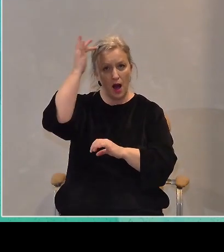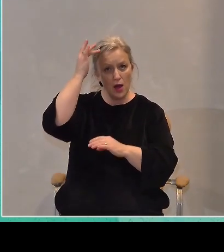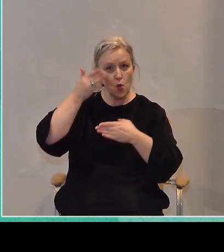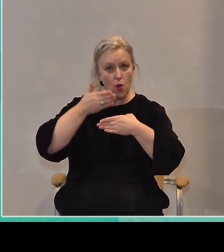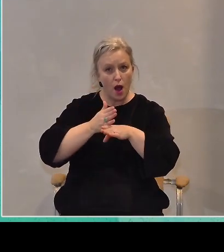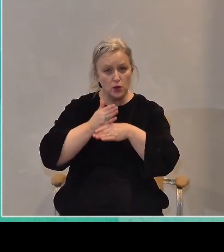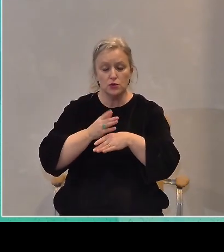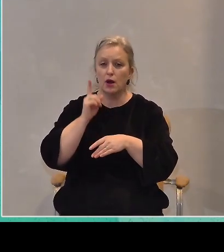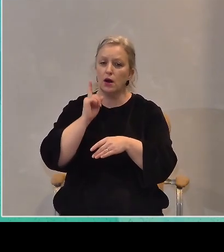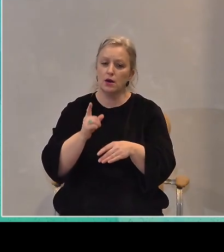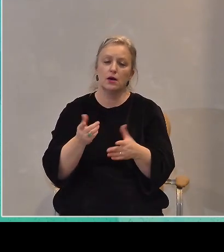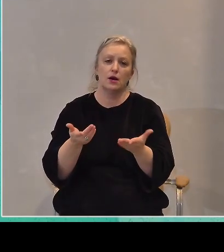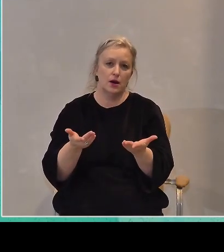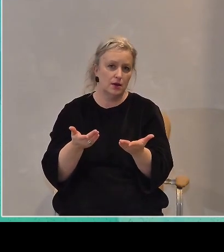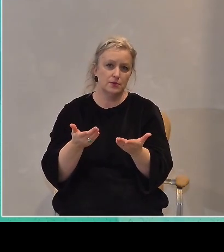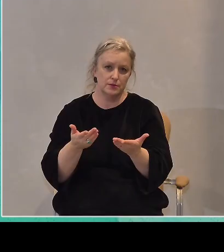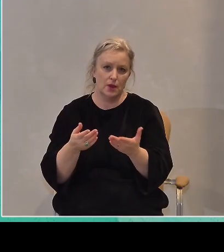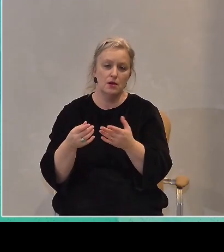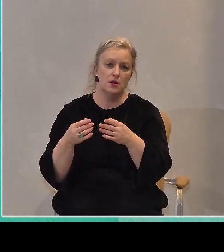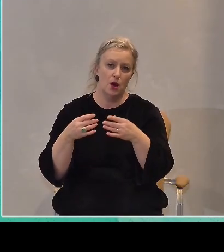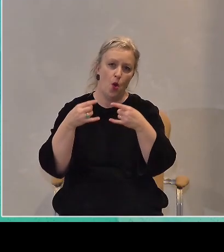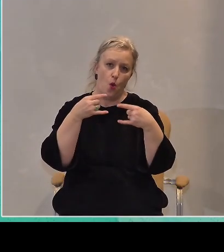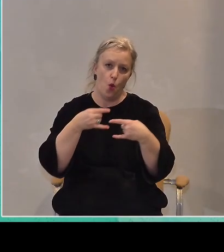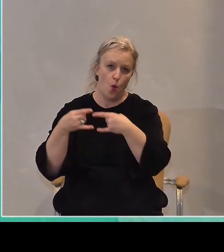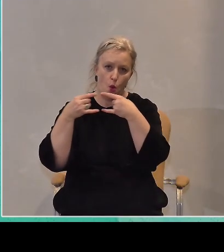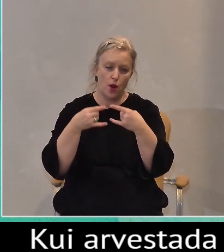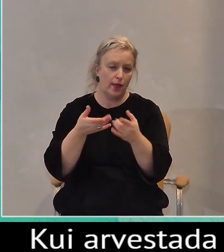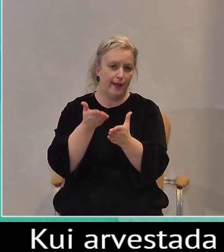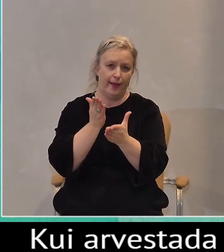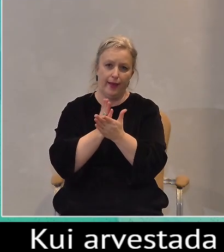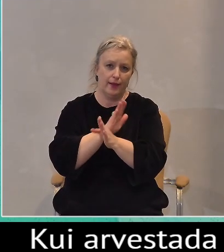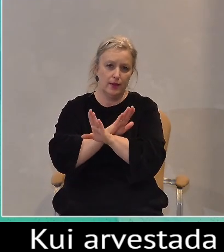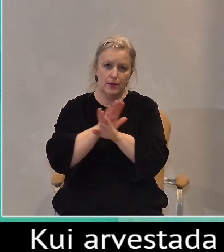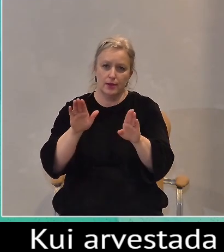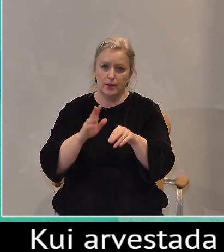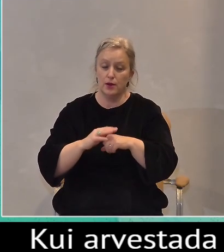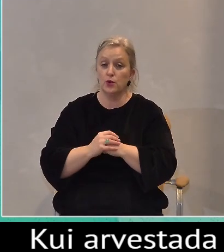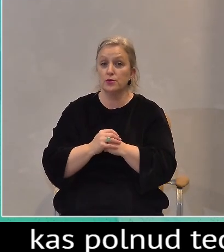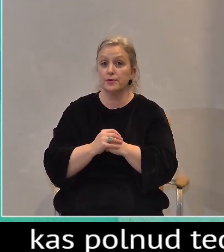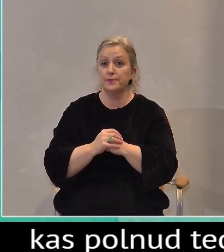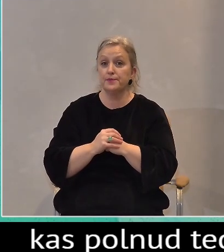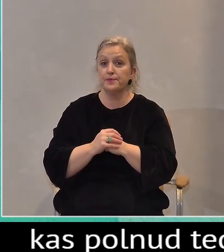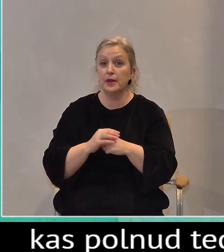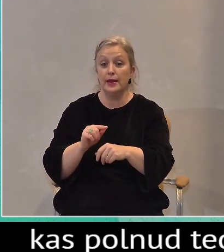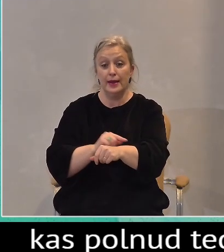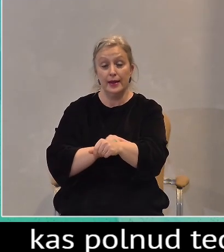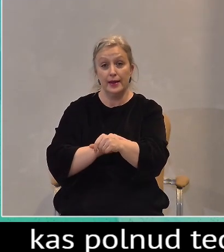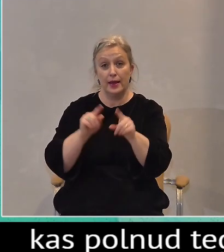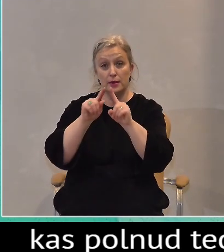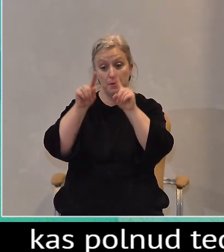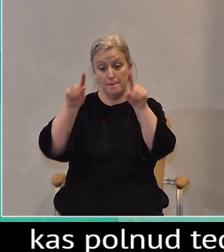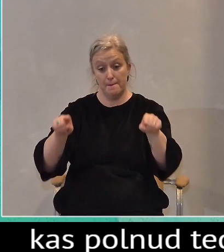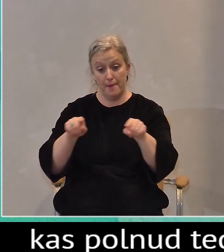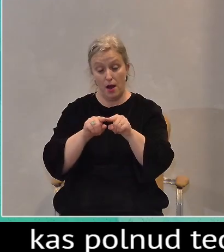autoimmune encephalitis. However, MRT findings did not support this theory.